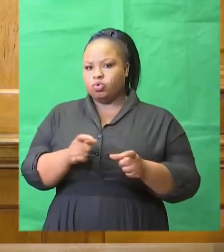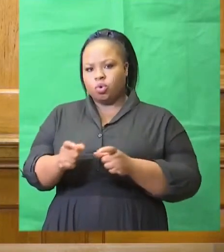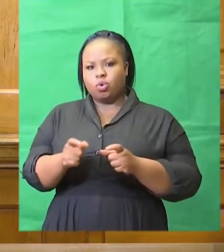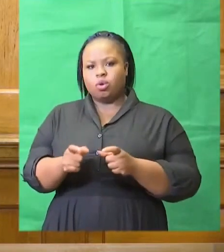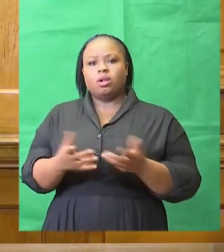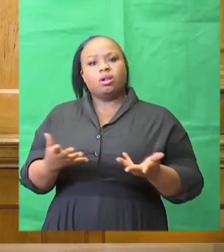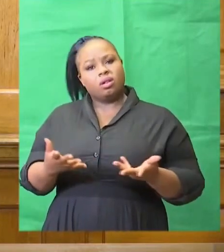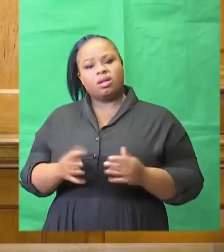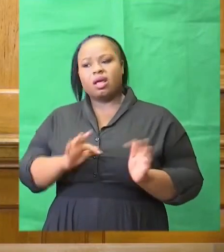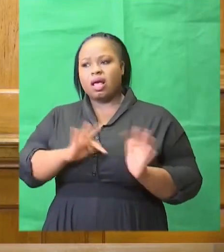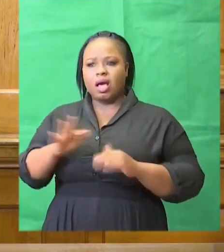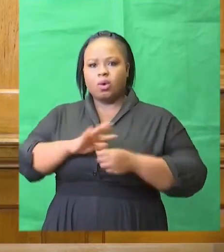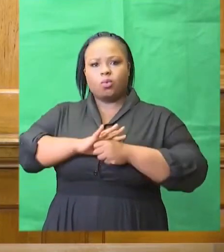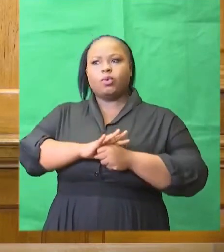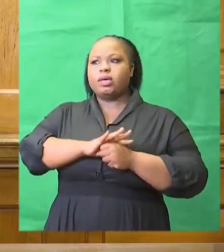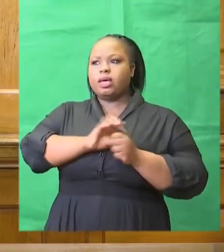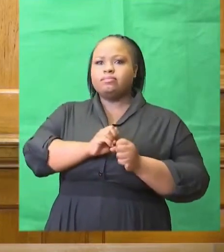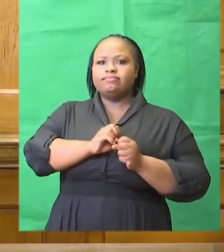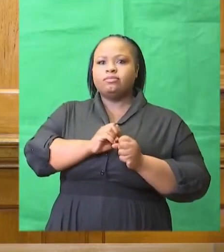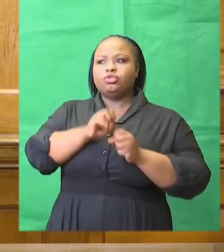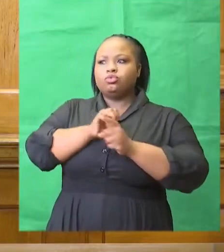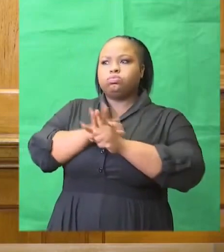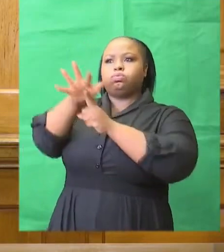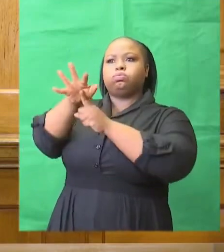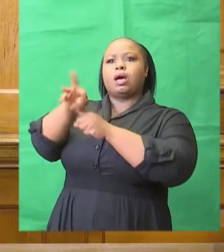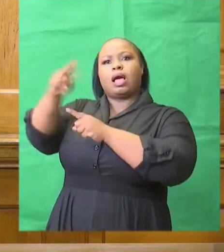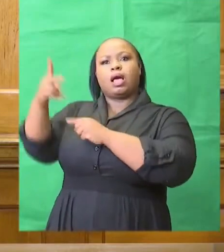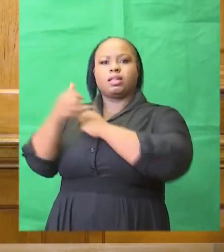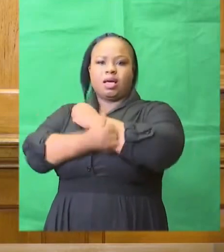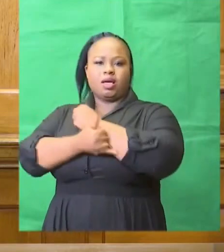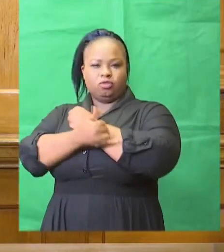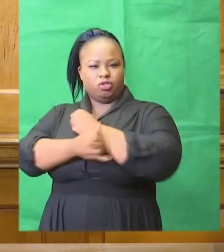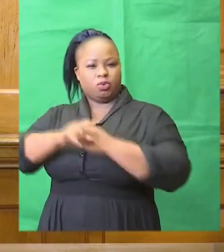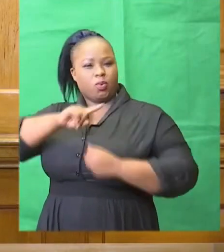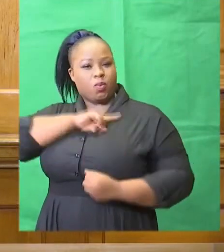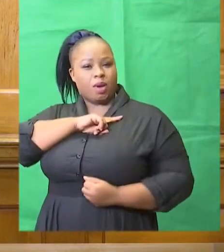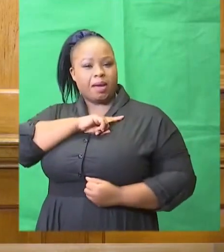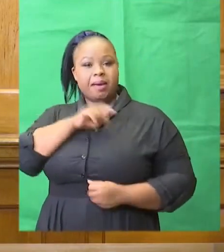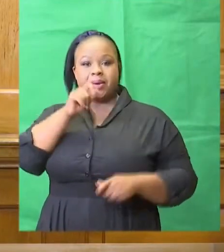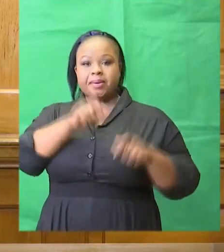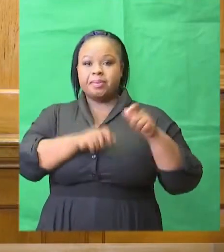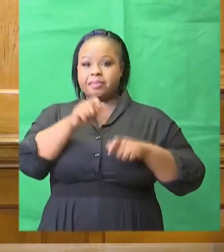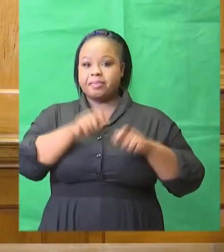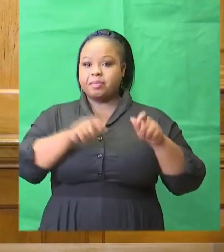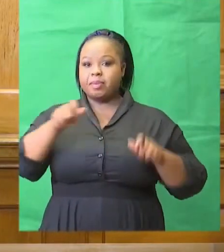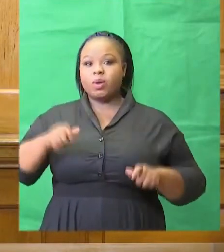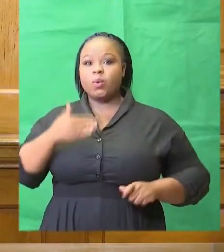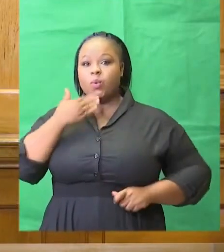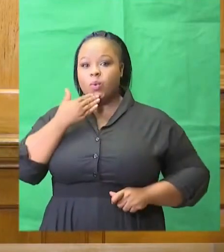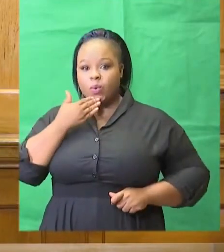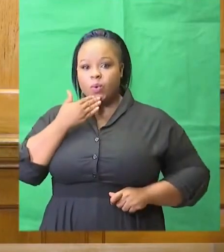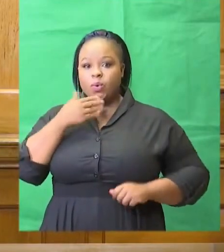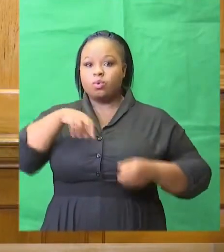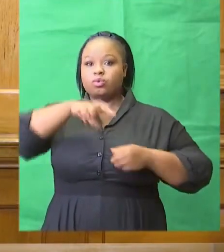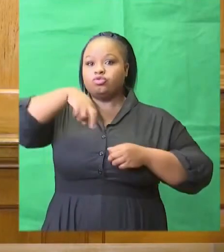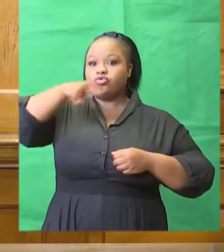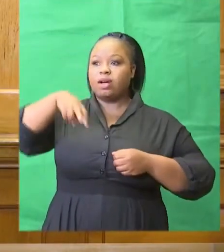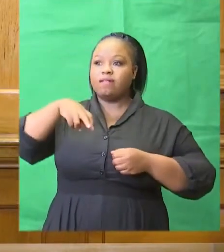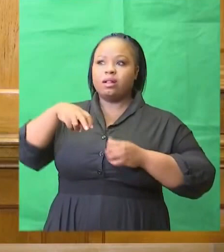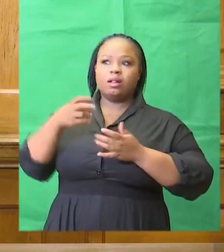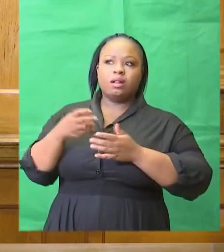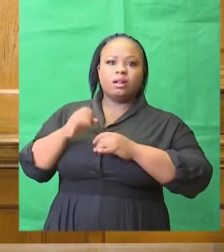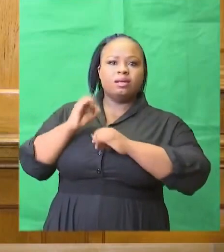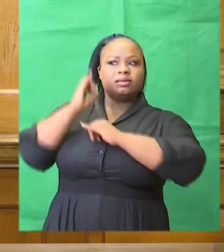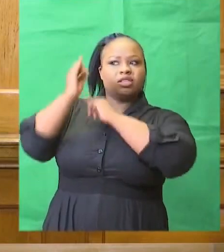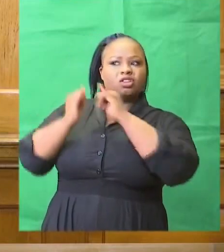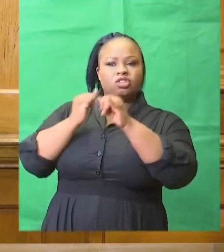variants to other countries. This includes the requirement that travelers produce a vaccination certificate and